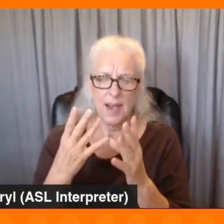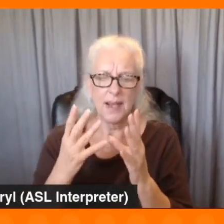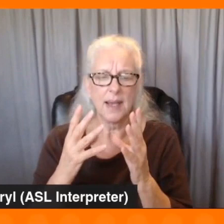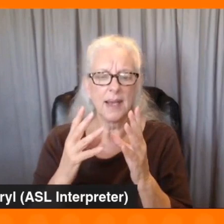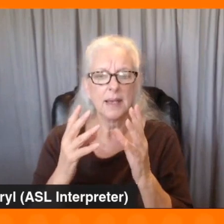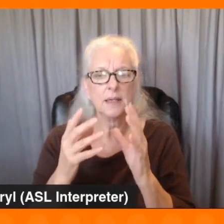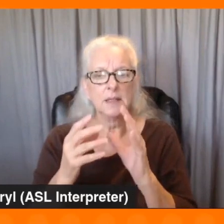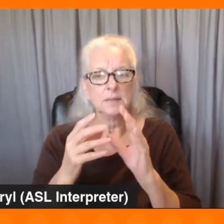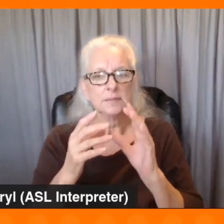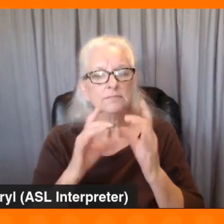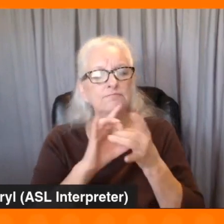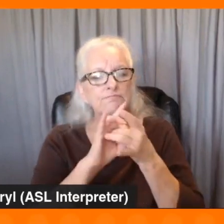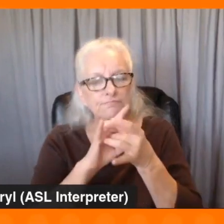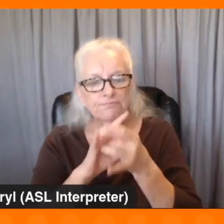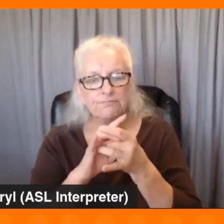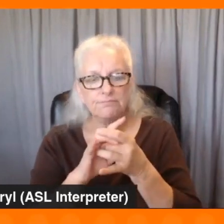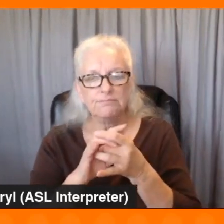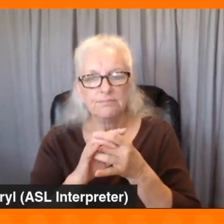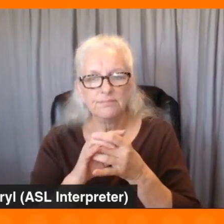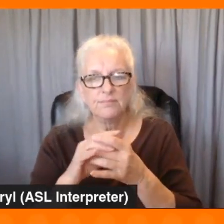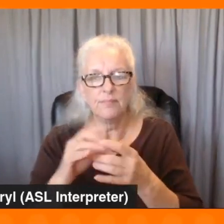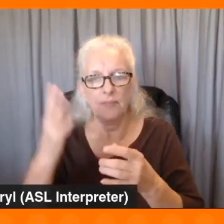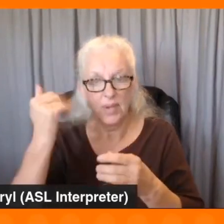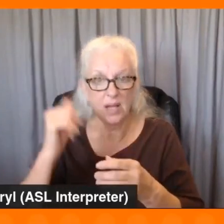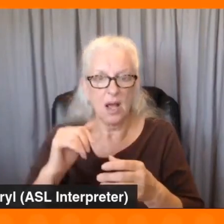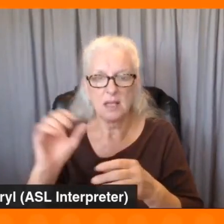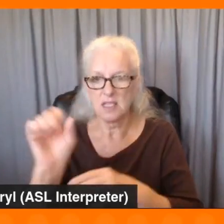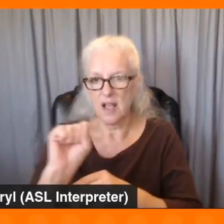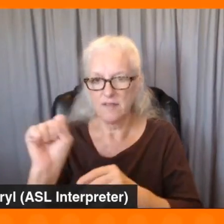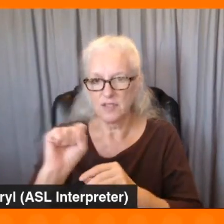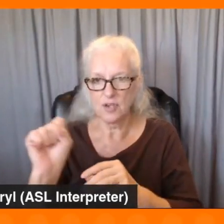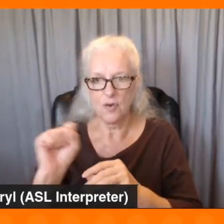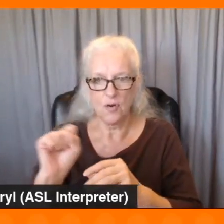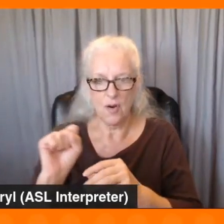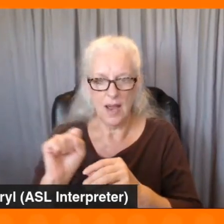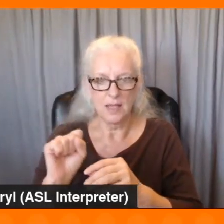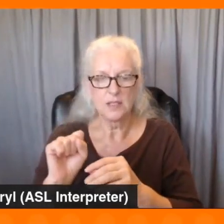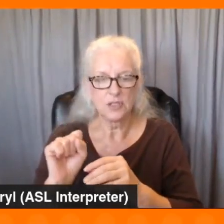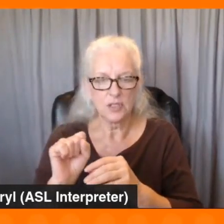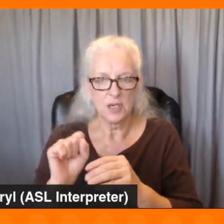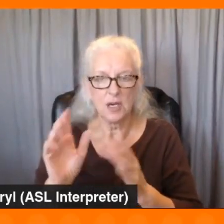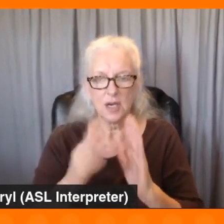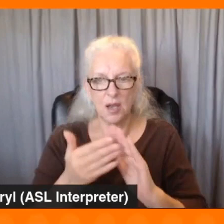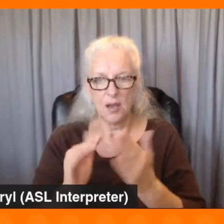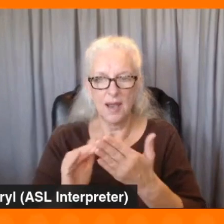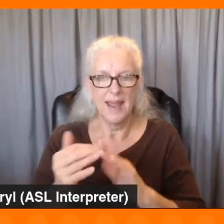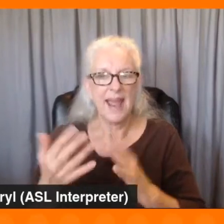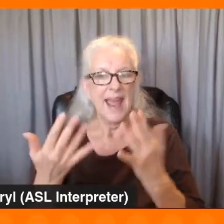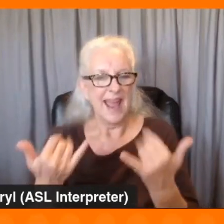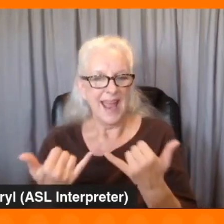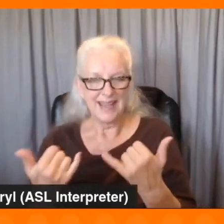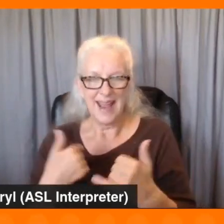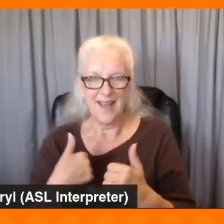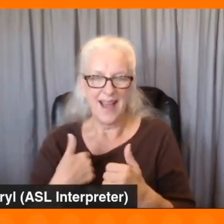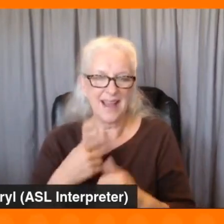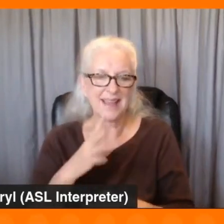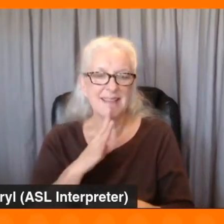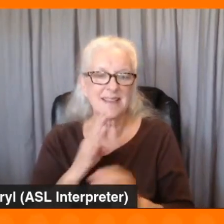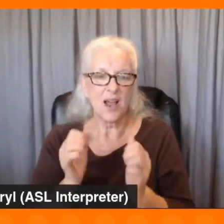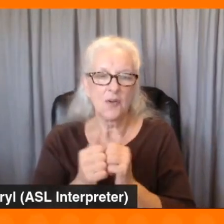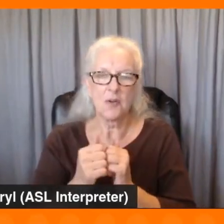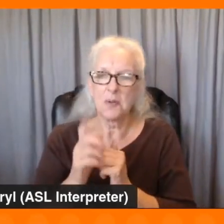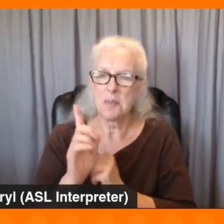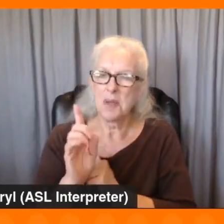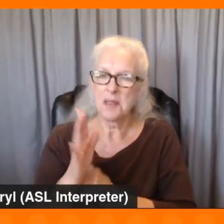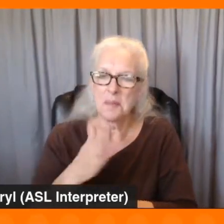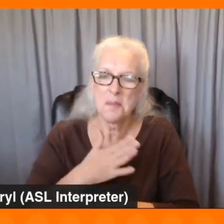by being more active in the Scratch community. And this year, I have the absolute pleasure of getting a chance to talk to one of my favorite people, one of my